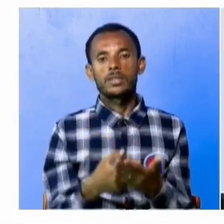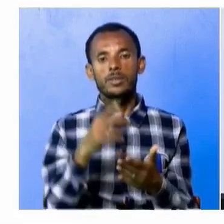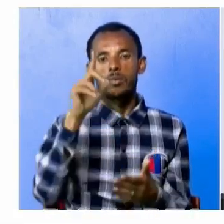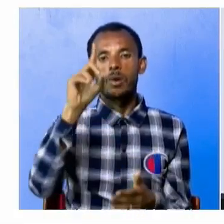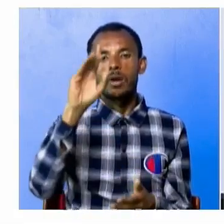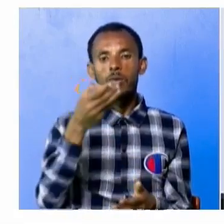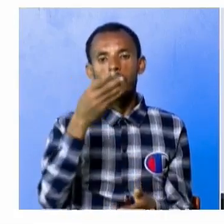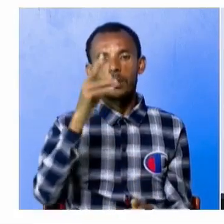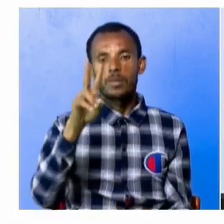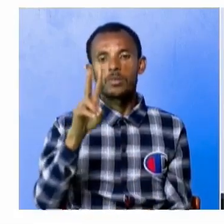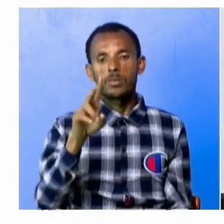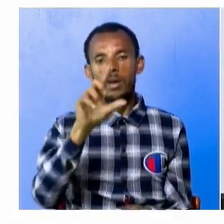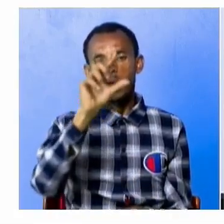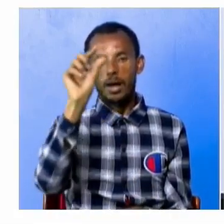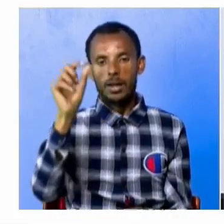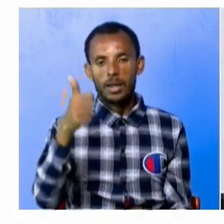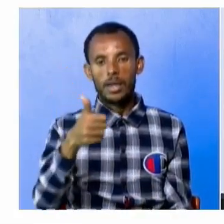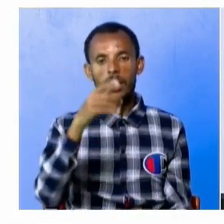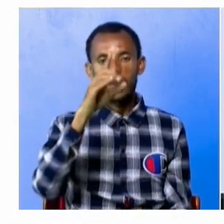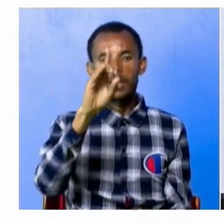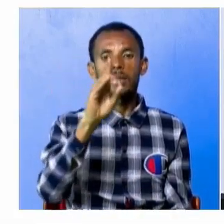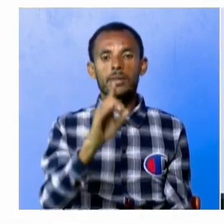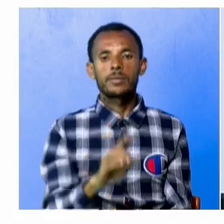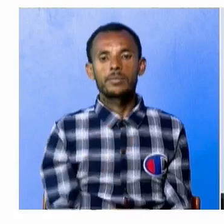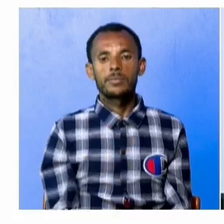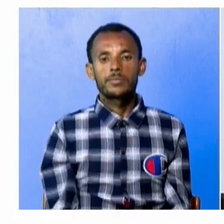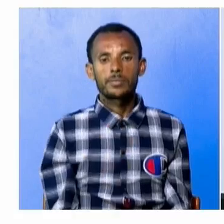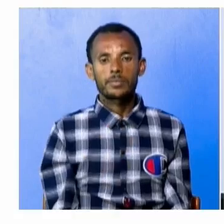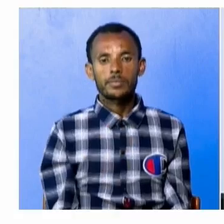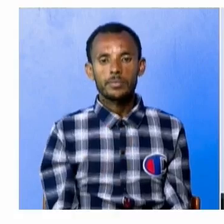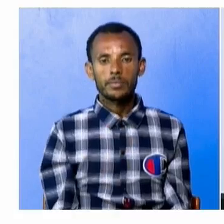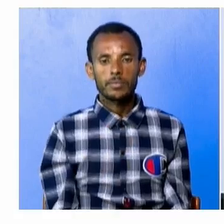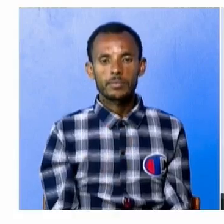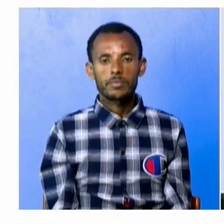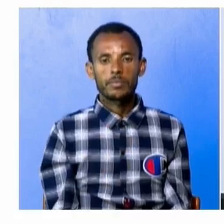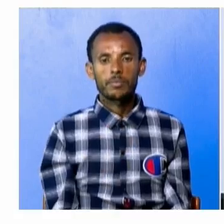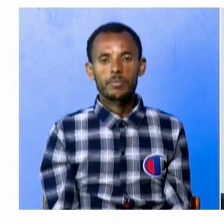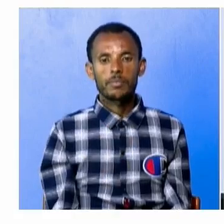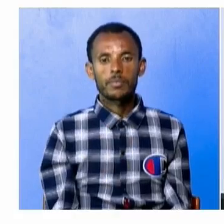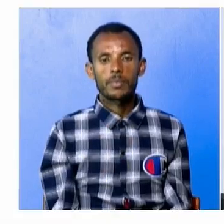of arc AD. Okay, arc AD.